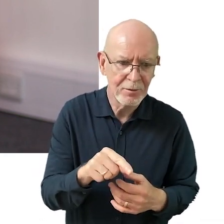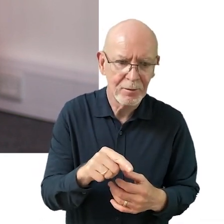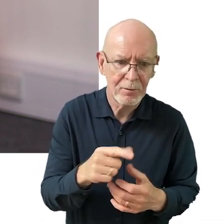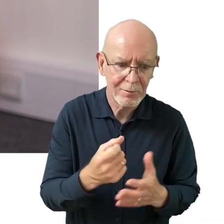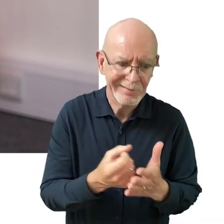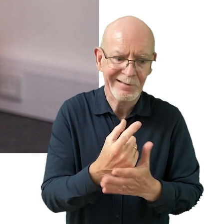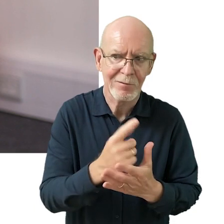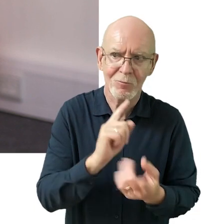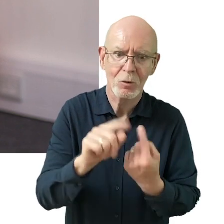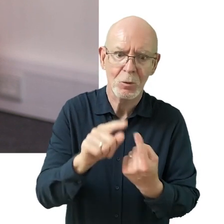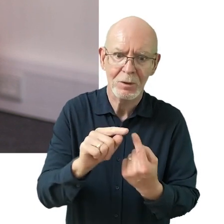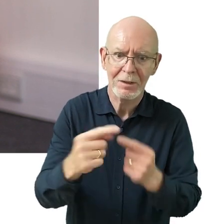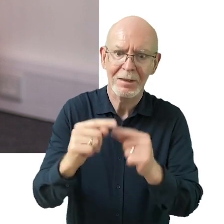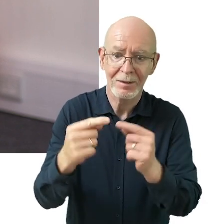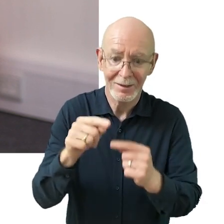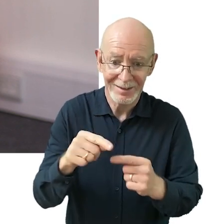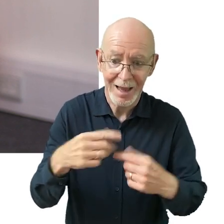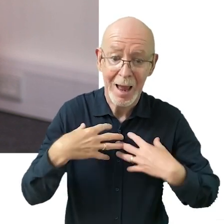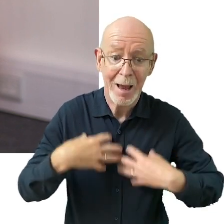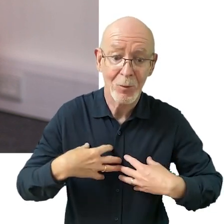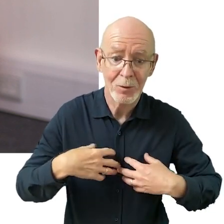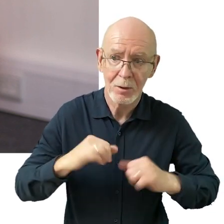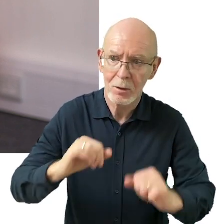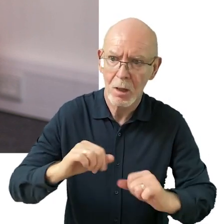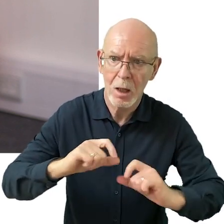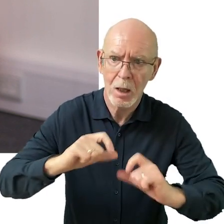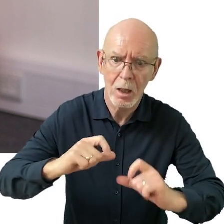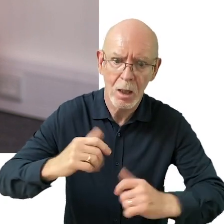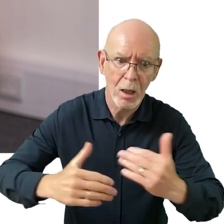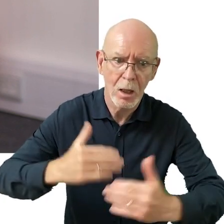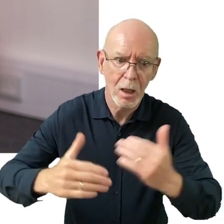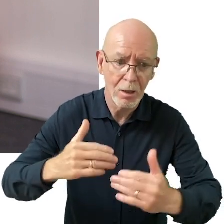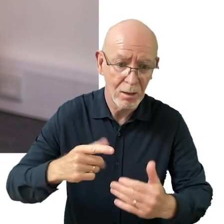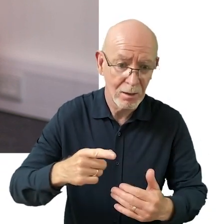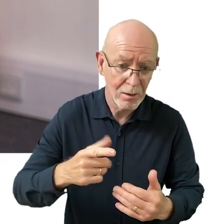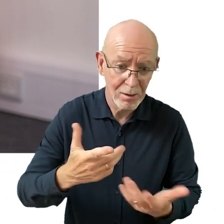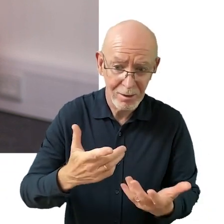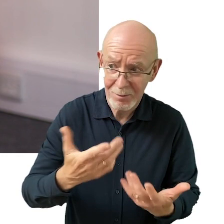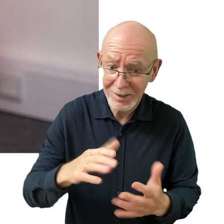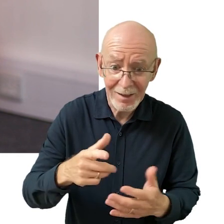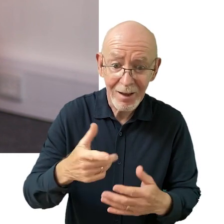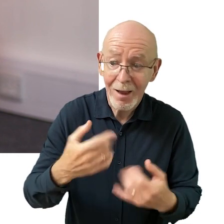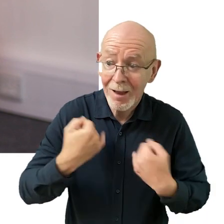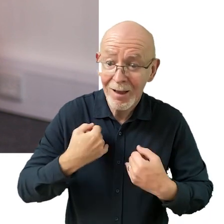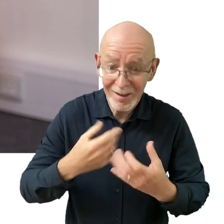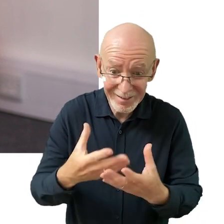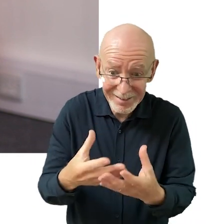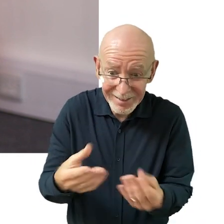an inflammatory response which the immune system does not turn off even though the active infection has